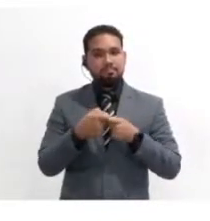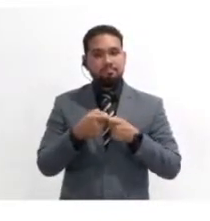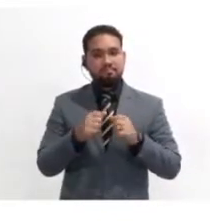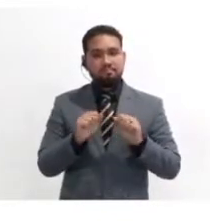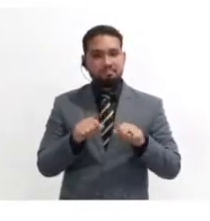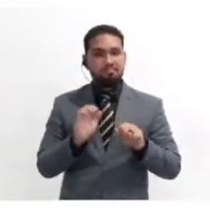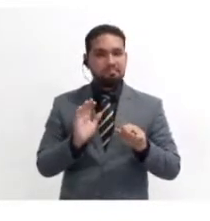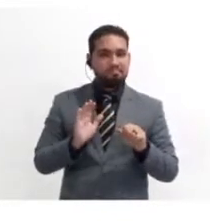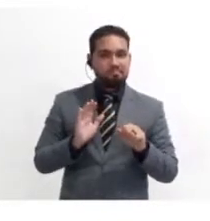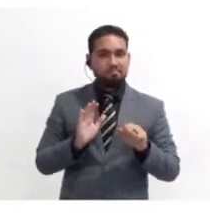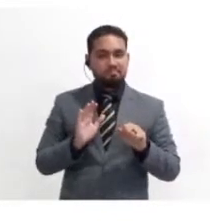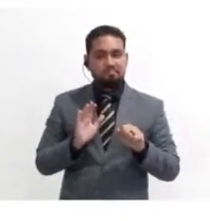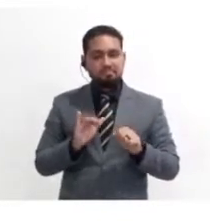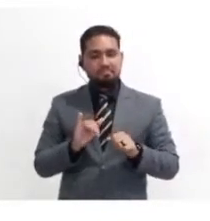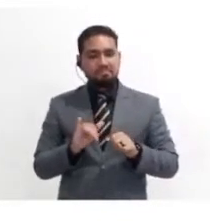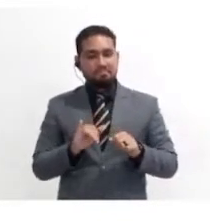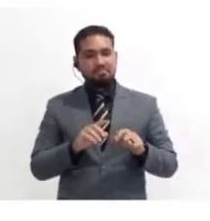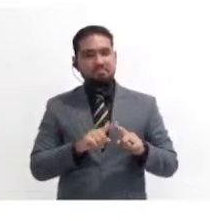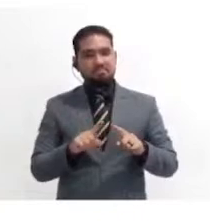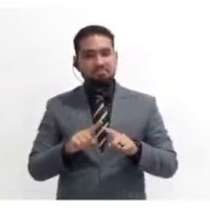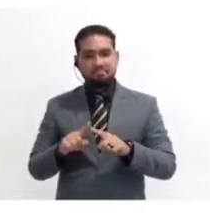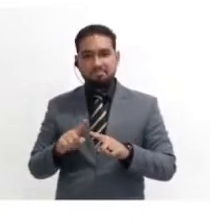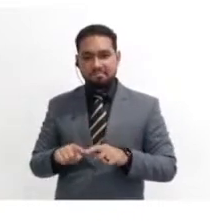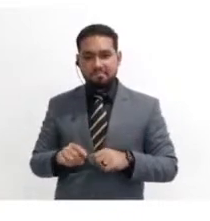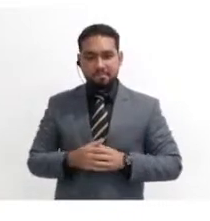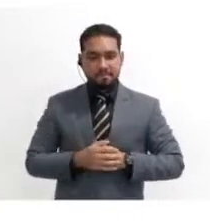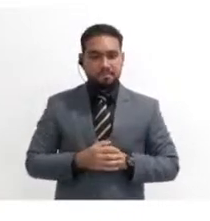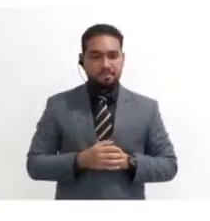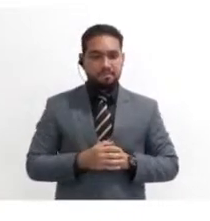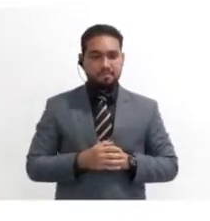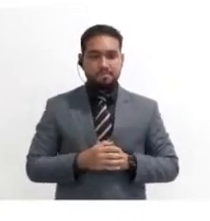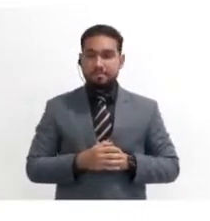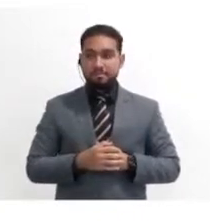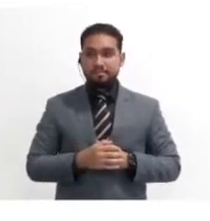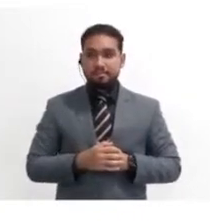I guess the other thing to think about here is,